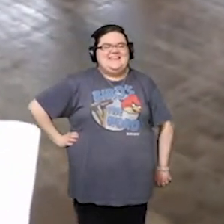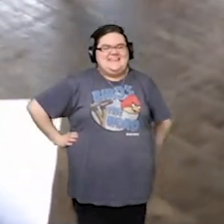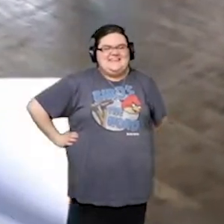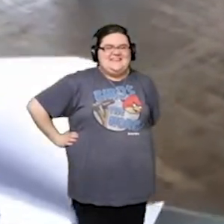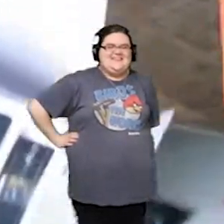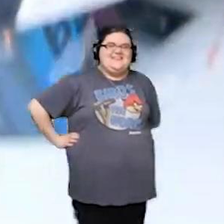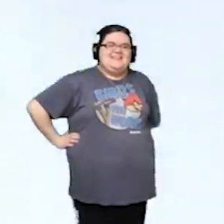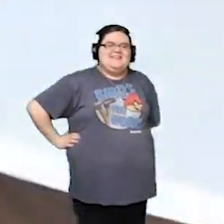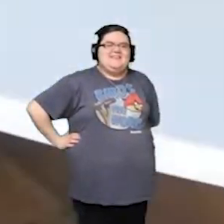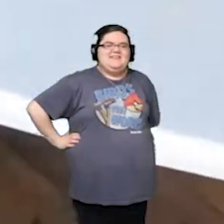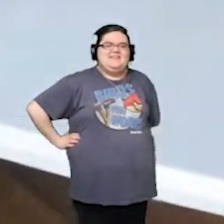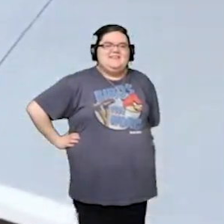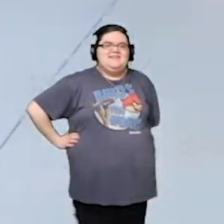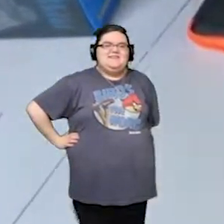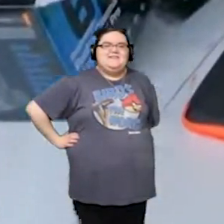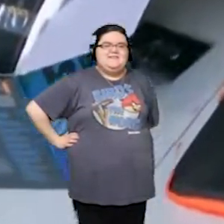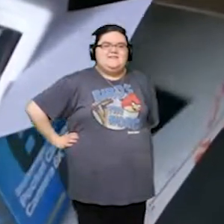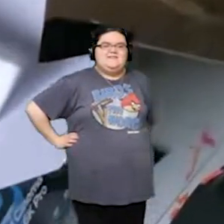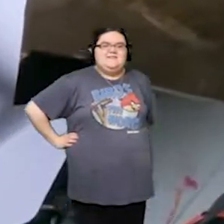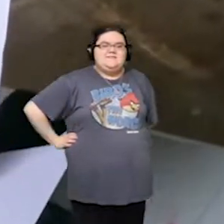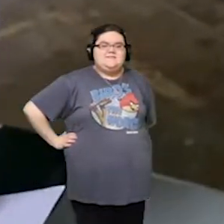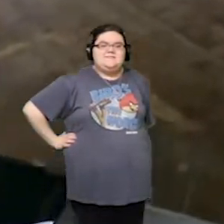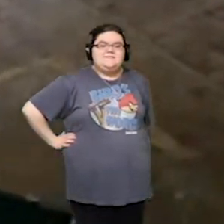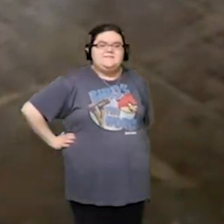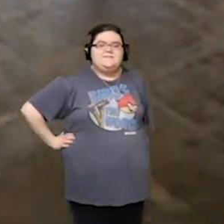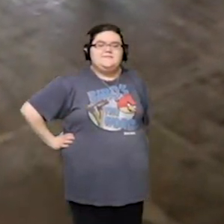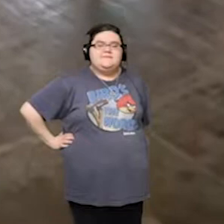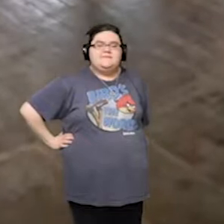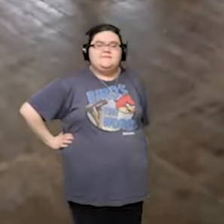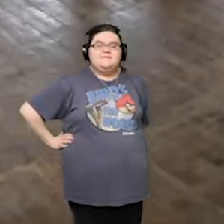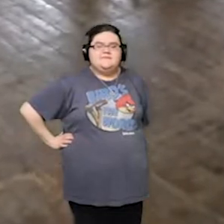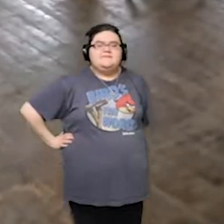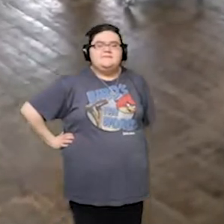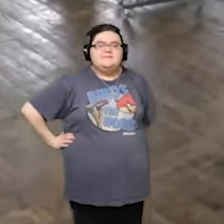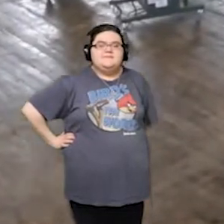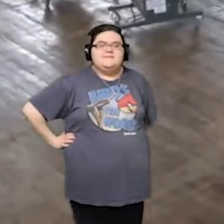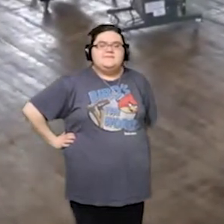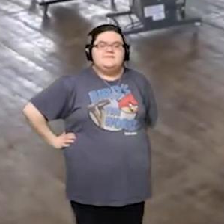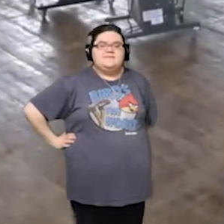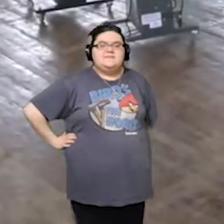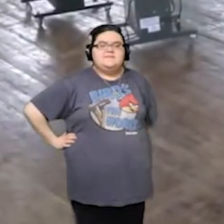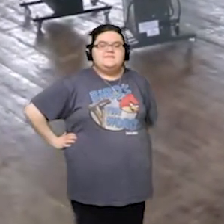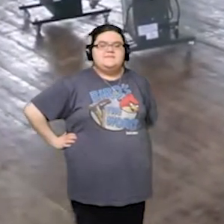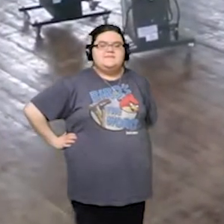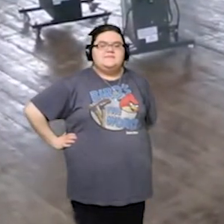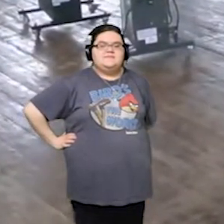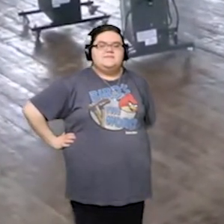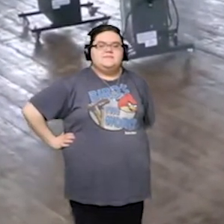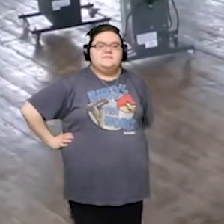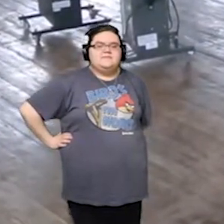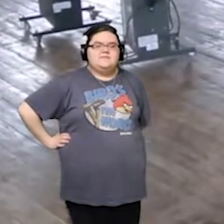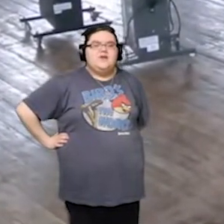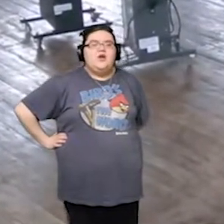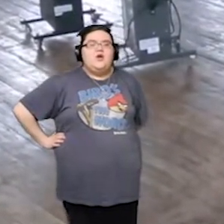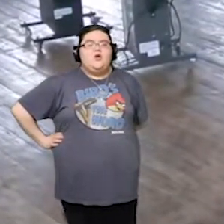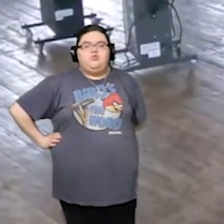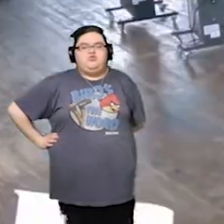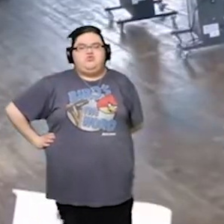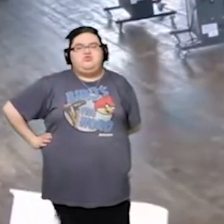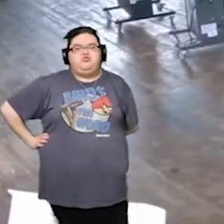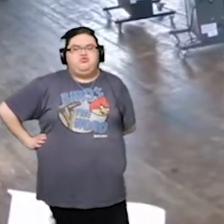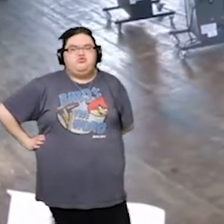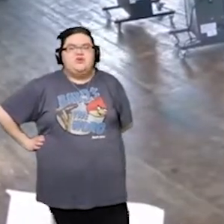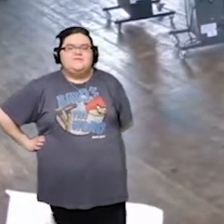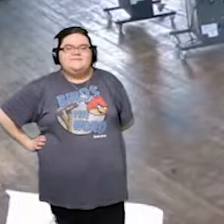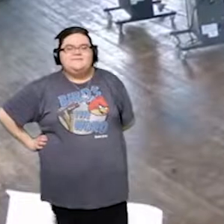Doesn't come with it. Yeah. So, I also attach a wind muff onto these, so when we're outside, you don't hear the.